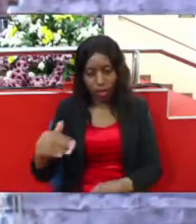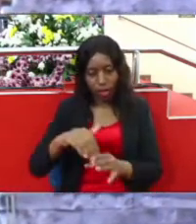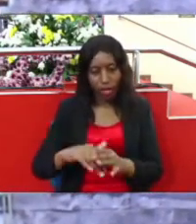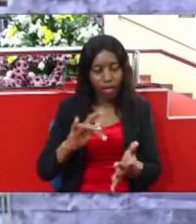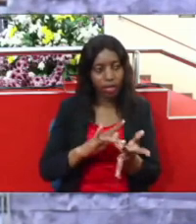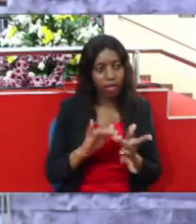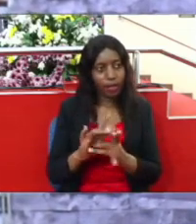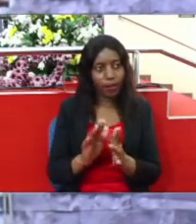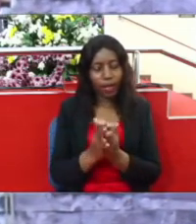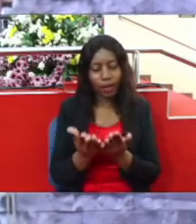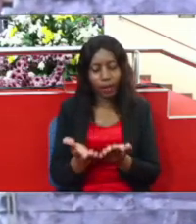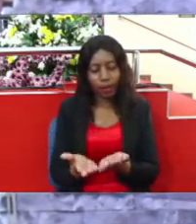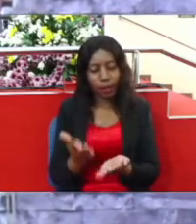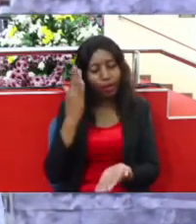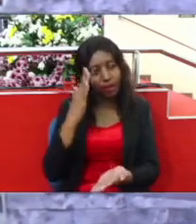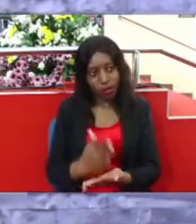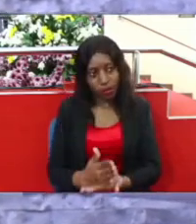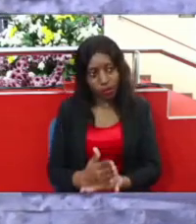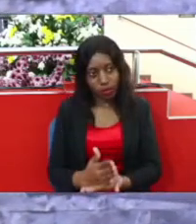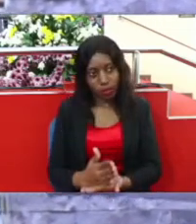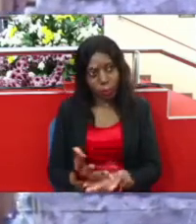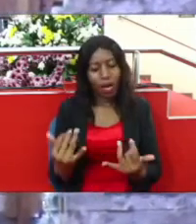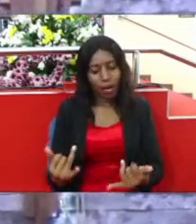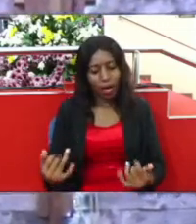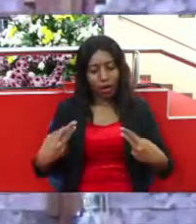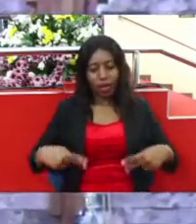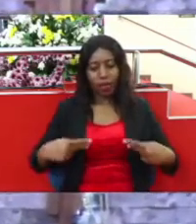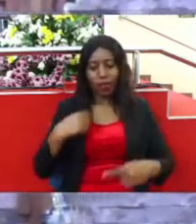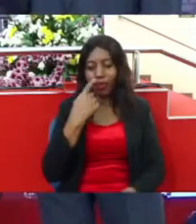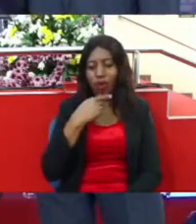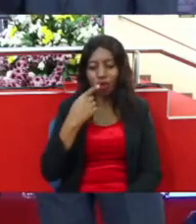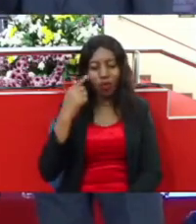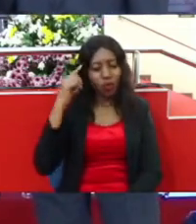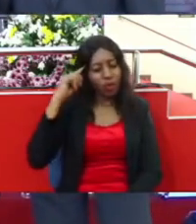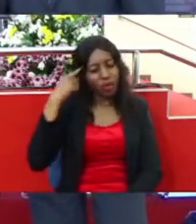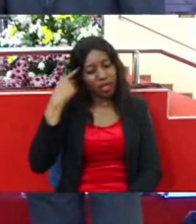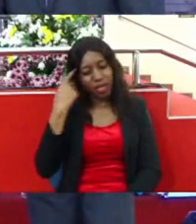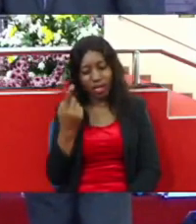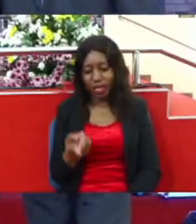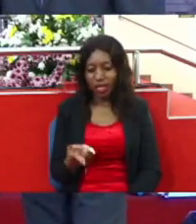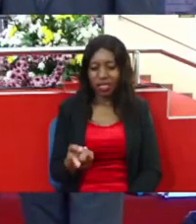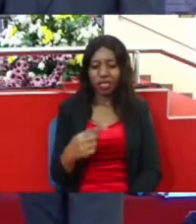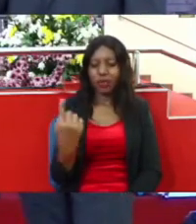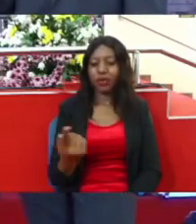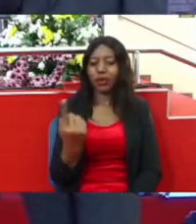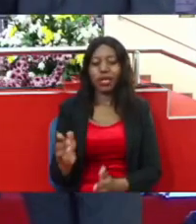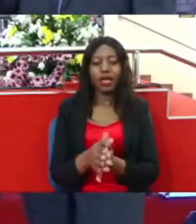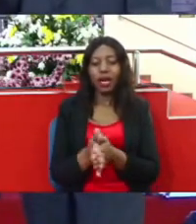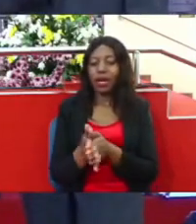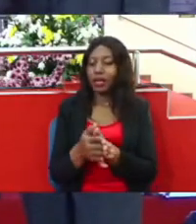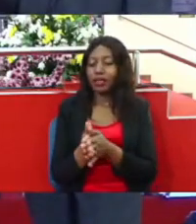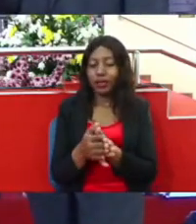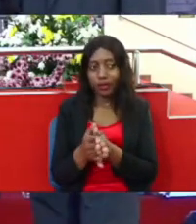ni kweli. So that those of us who for a moment think that this is just a story, this is something that was brought to you from the white man and all that,